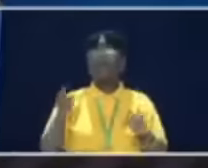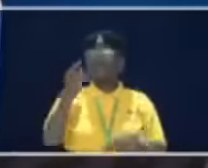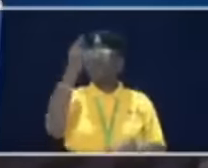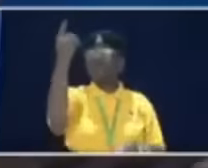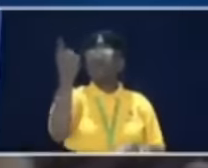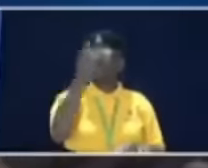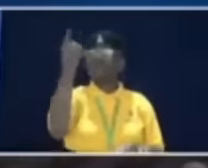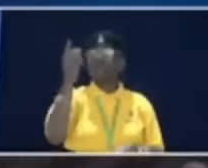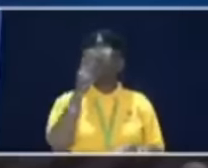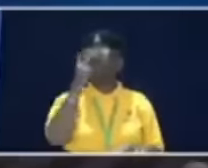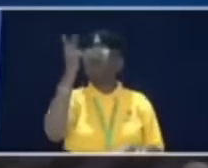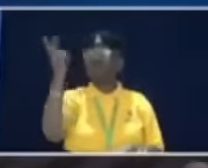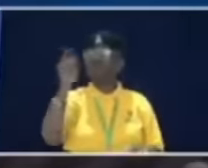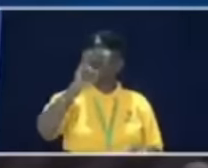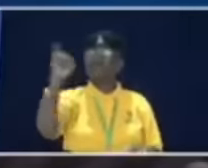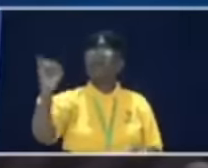people rejoicing,